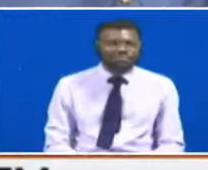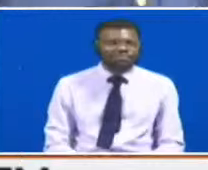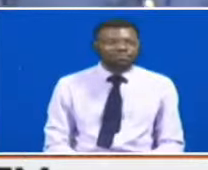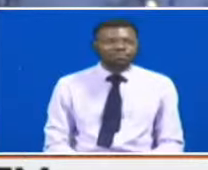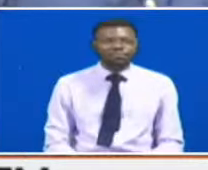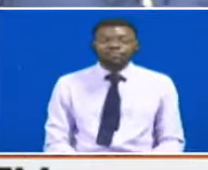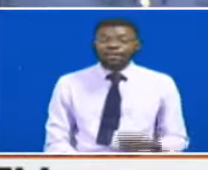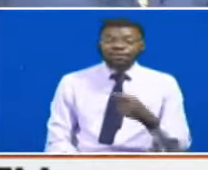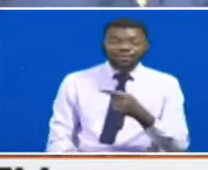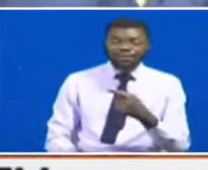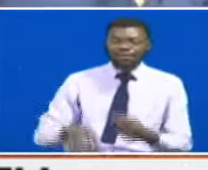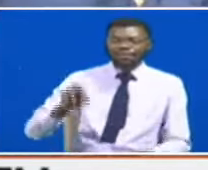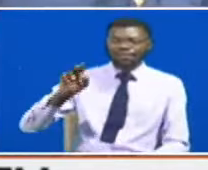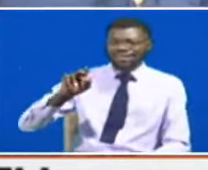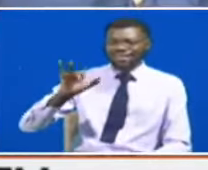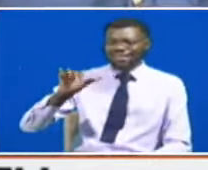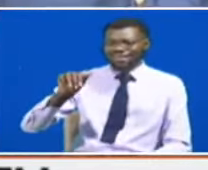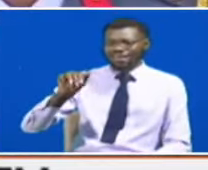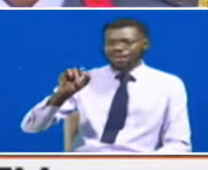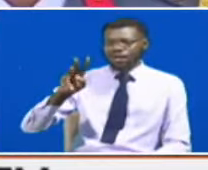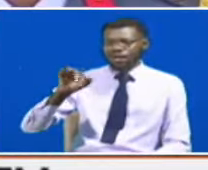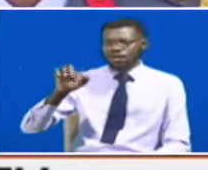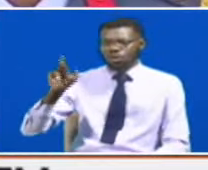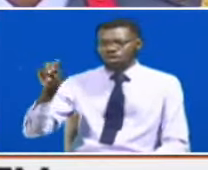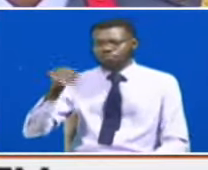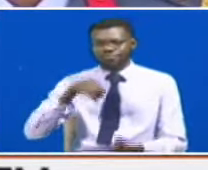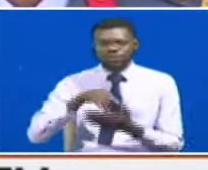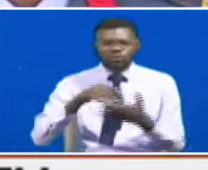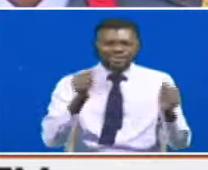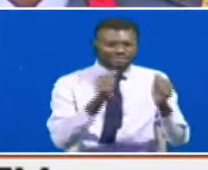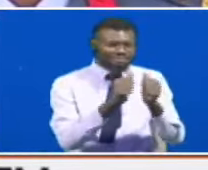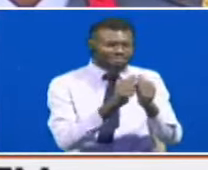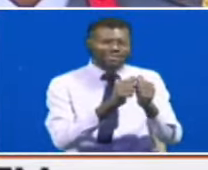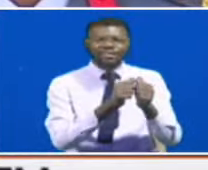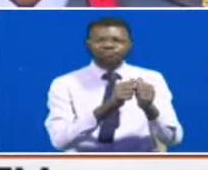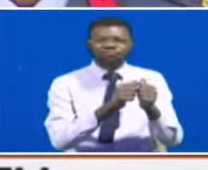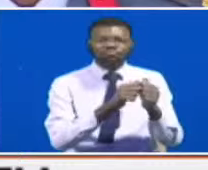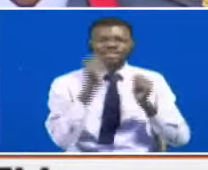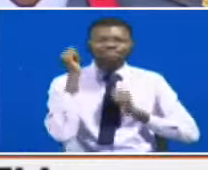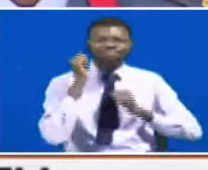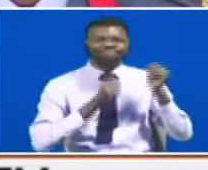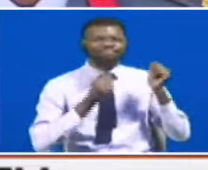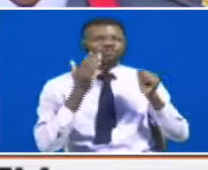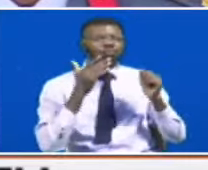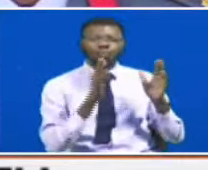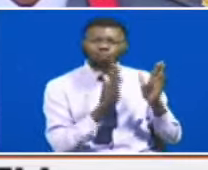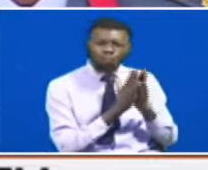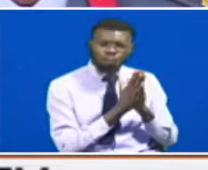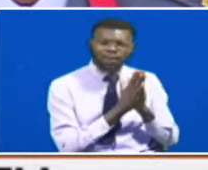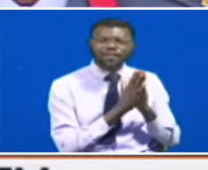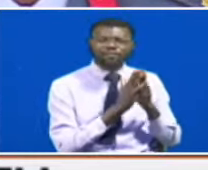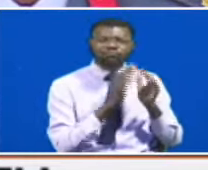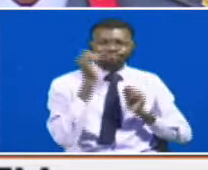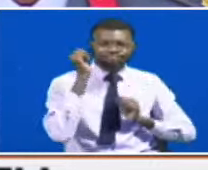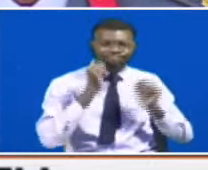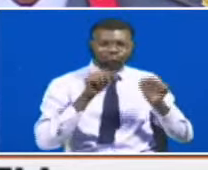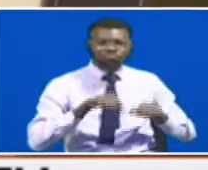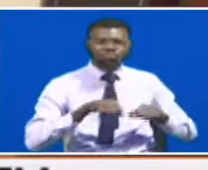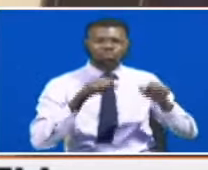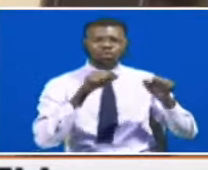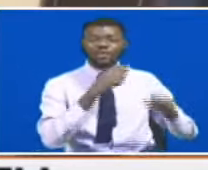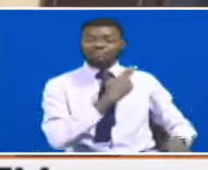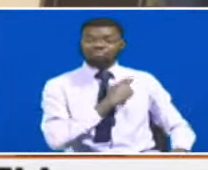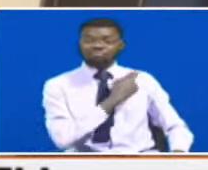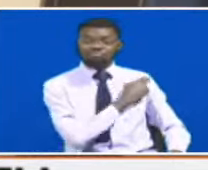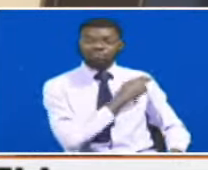Sergeant Nyawira was among the 10 KDF soldiers who had accompanied the former Chief of Defense Forces, the late General Francis Ogola, to